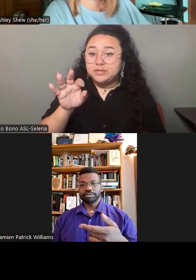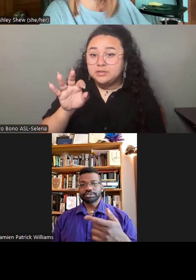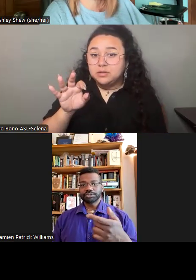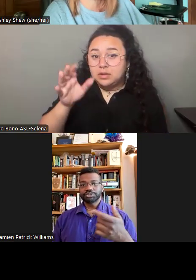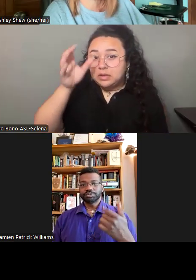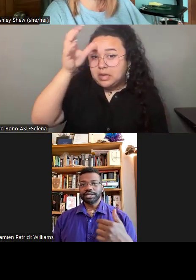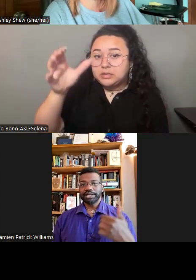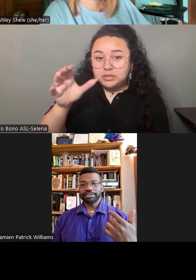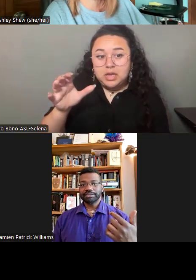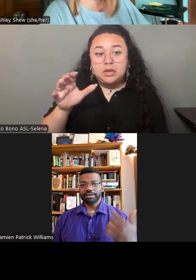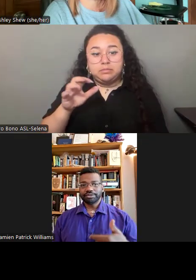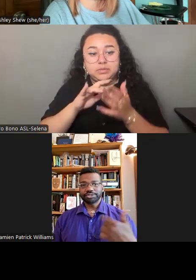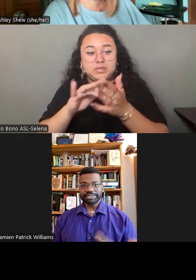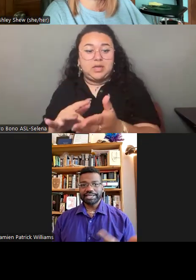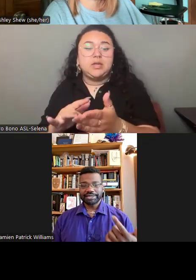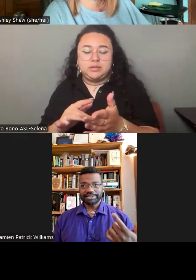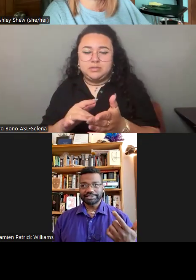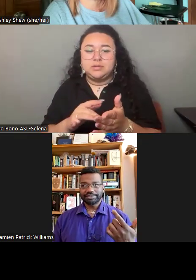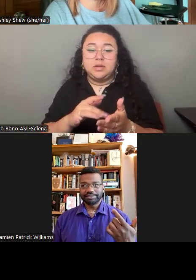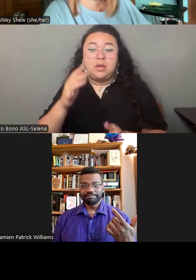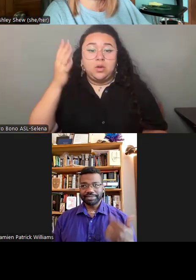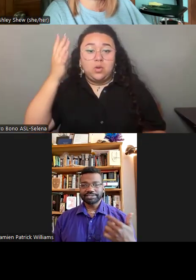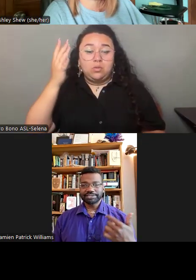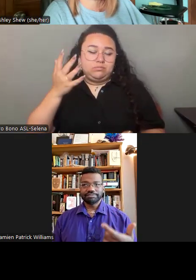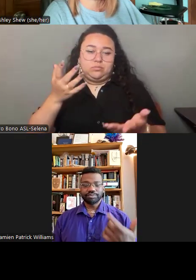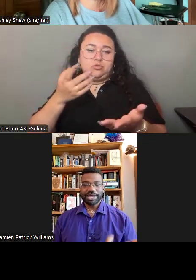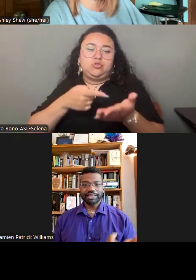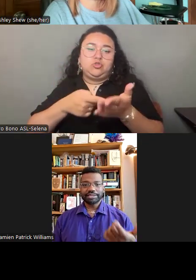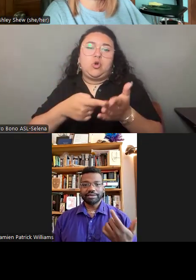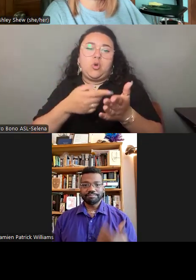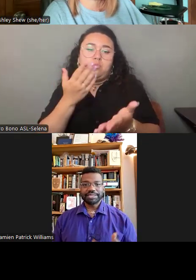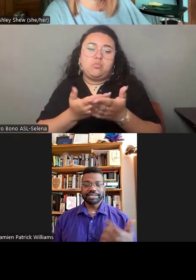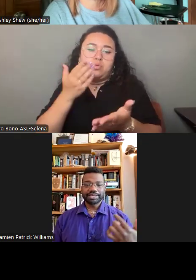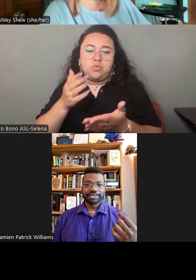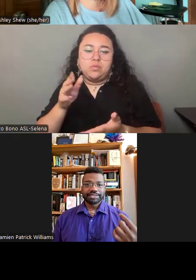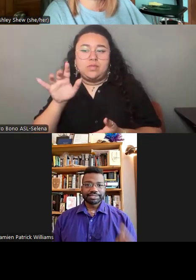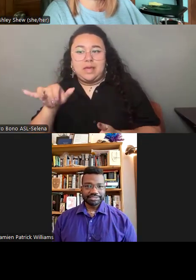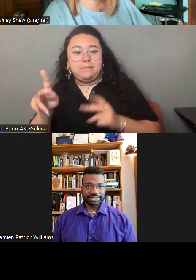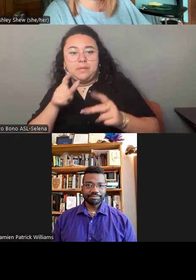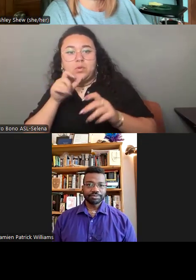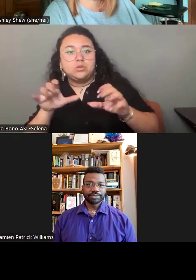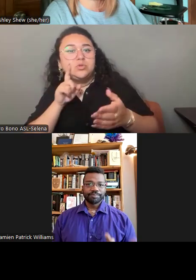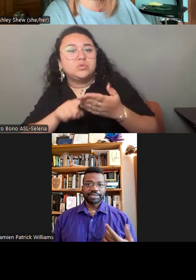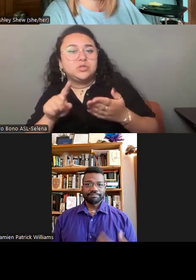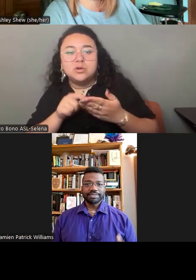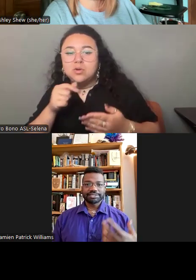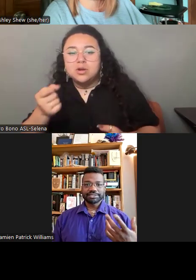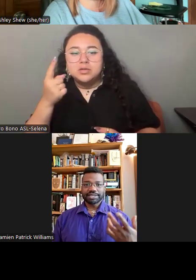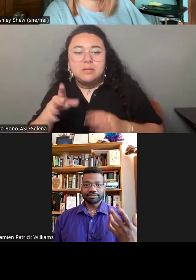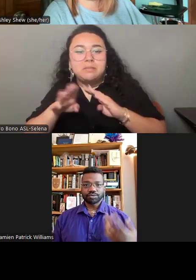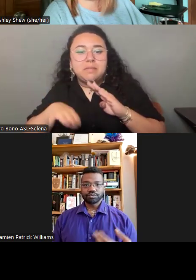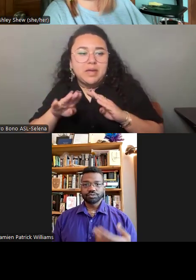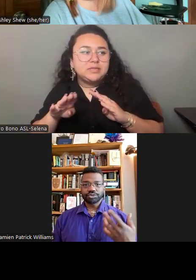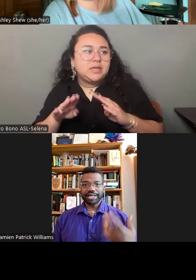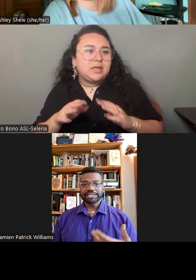doing the research do not understand the basic lived reality of being disabled, they miss these